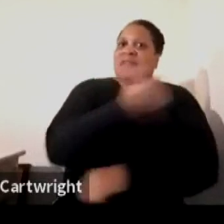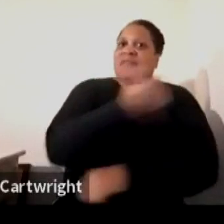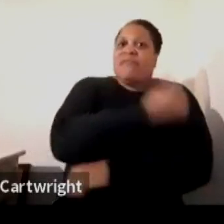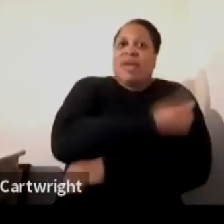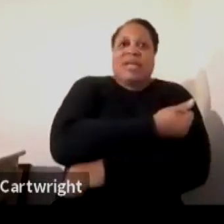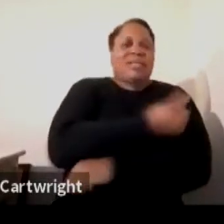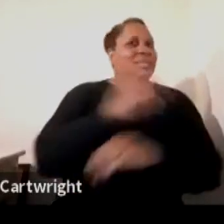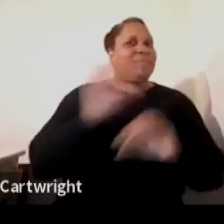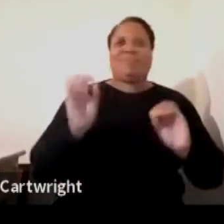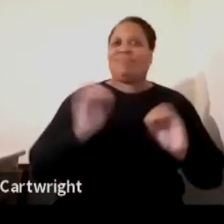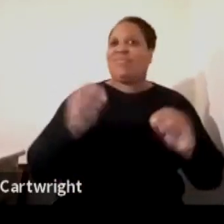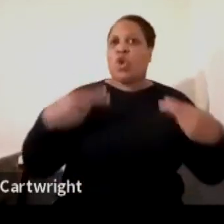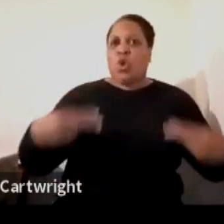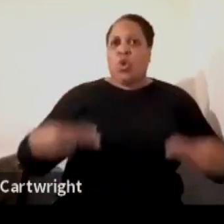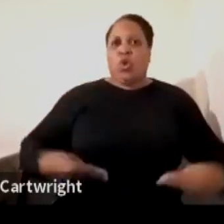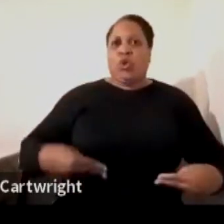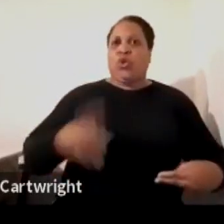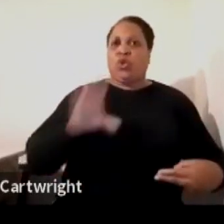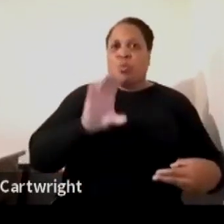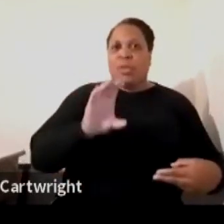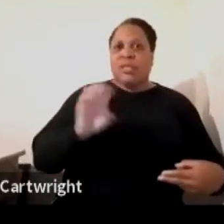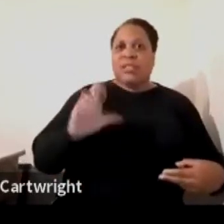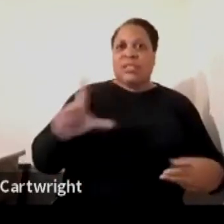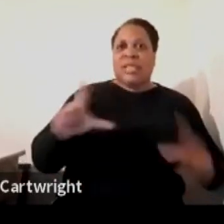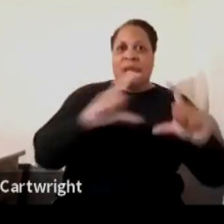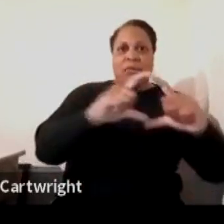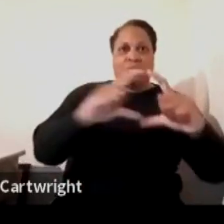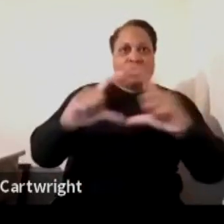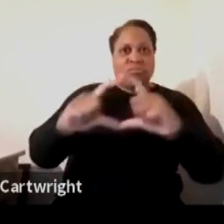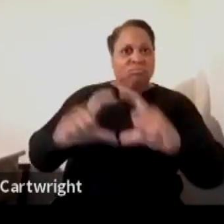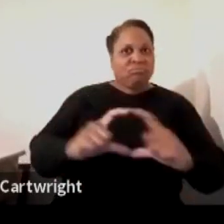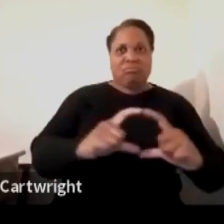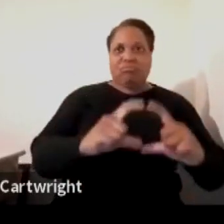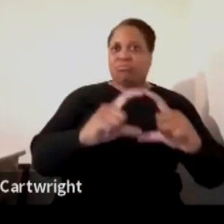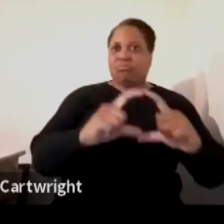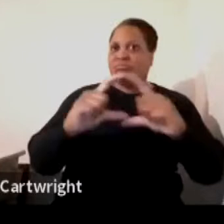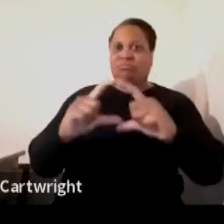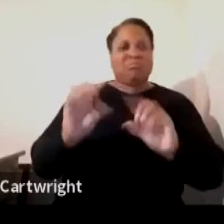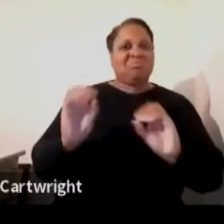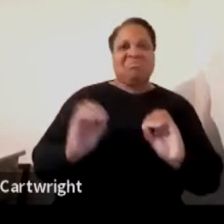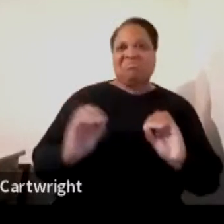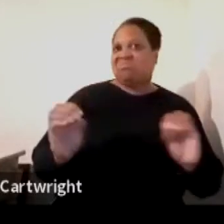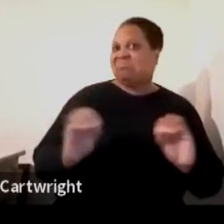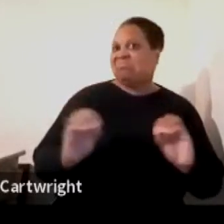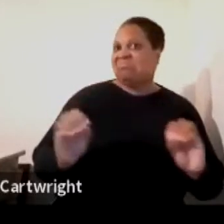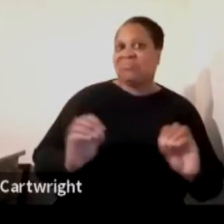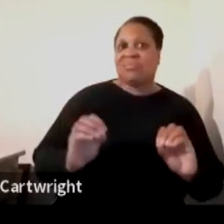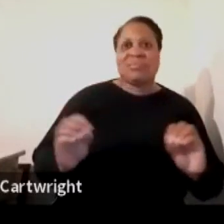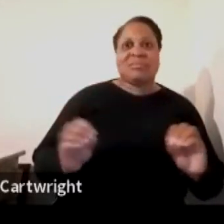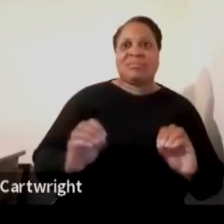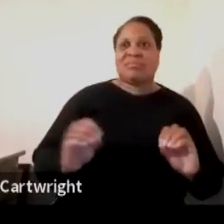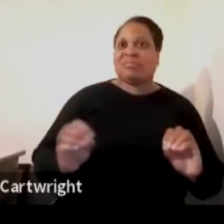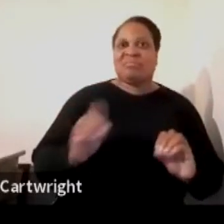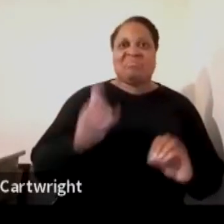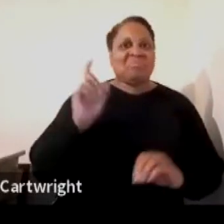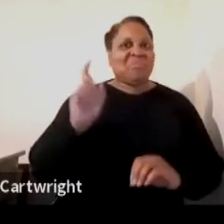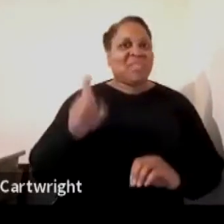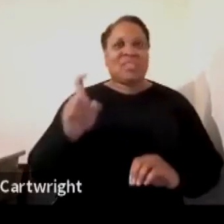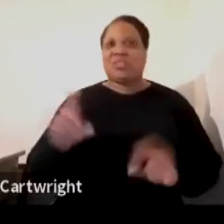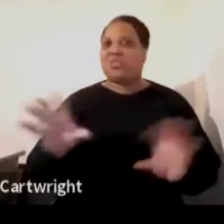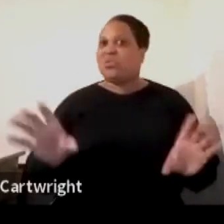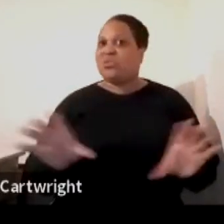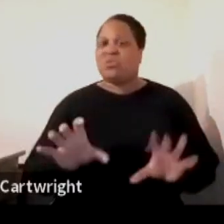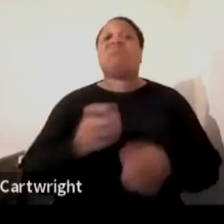human cells in any of the vaccines. It's not even fathomable to do so. They are